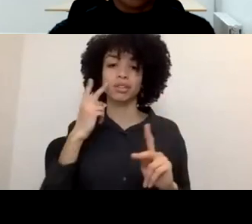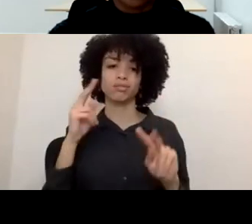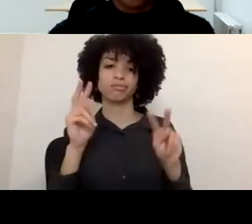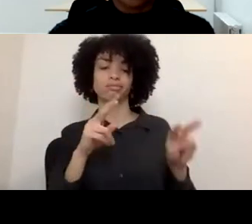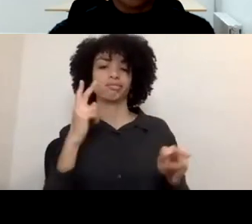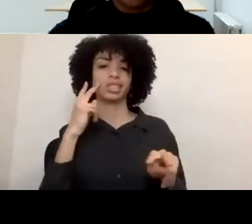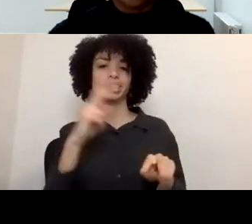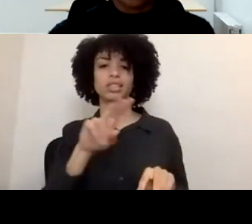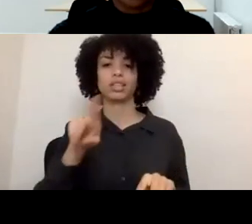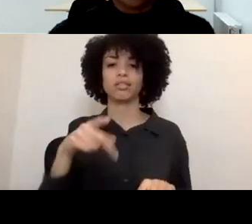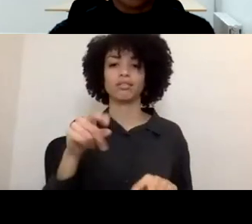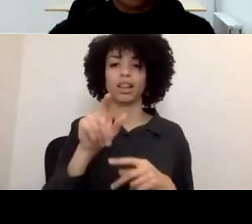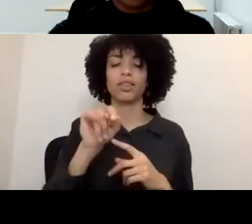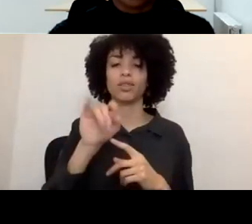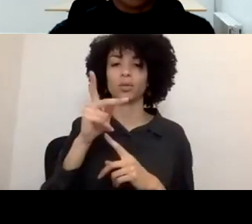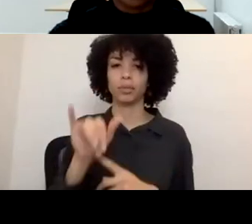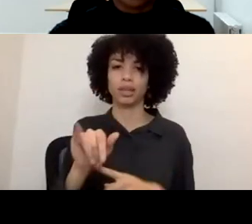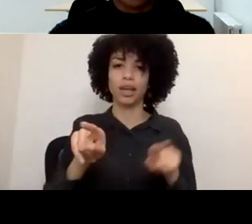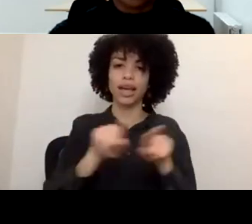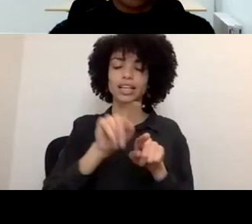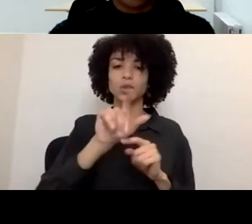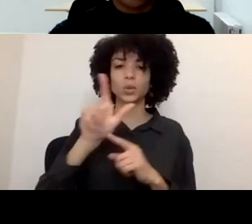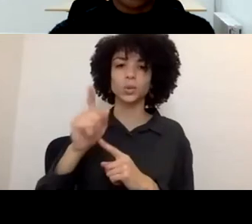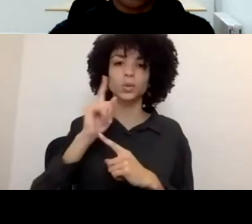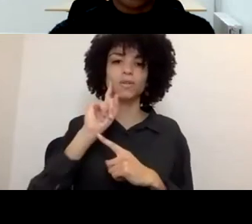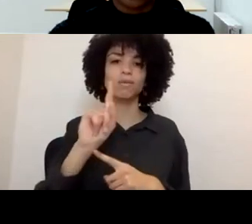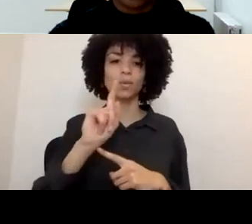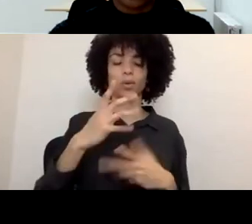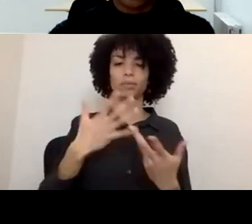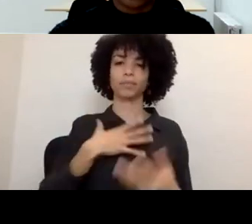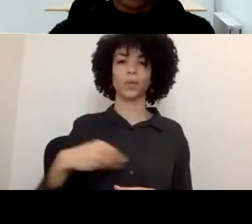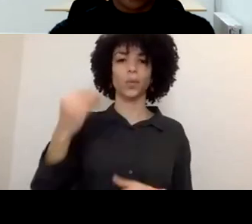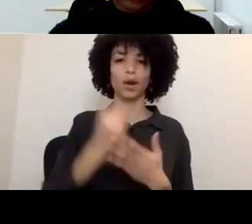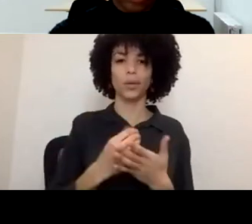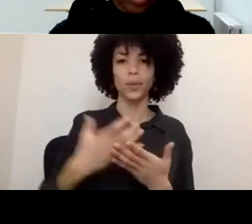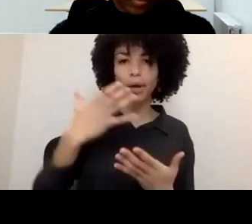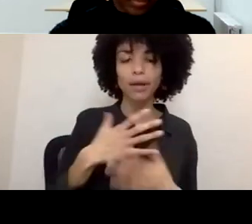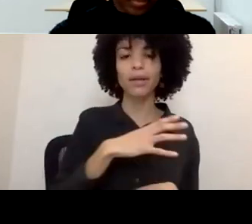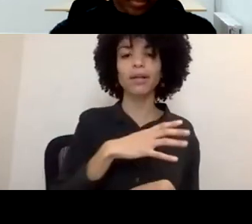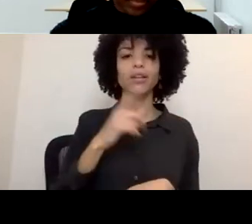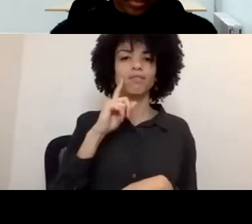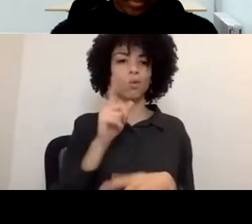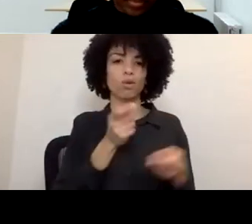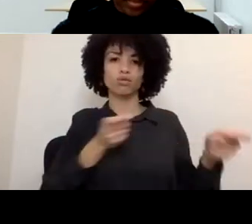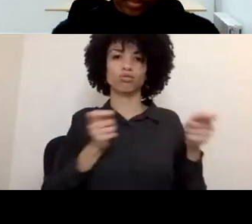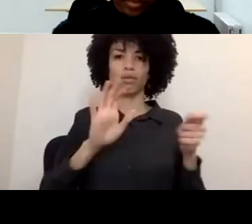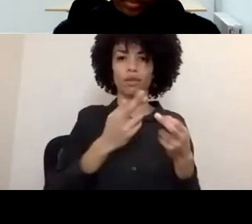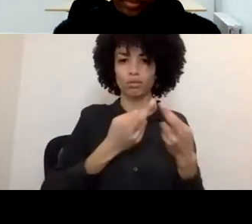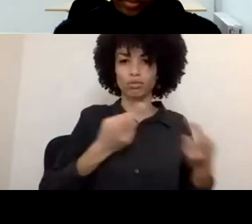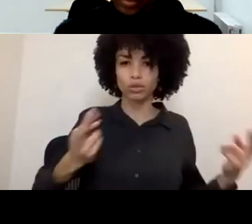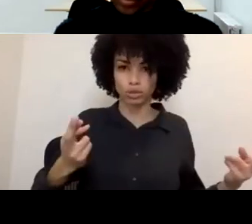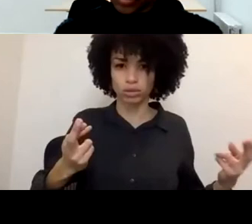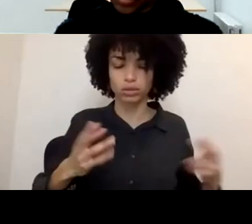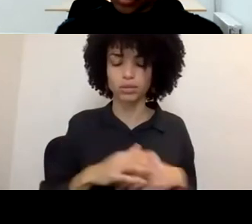to consolidate white wealth and to hoard resources. And it is increasingly common for folks to call for a reparations framework to